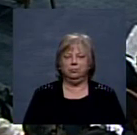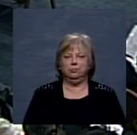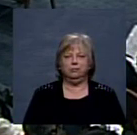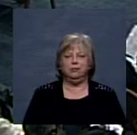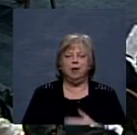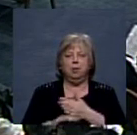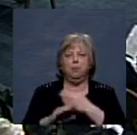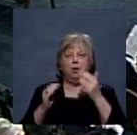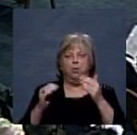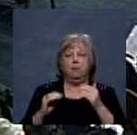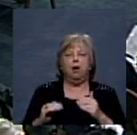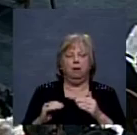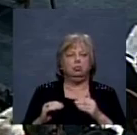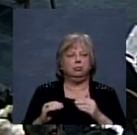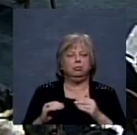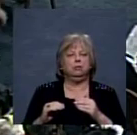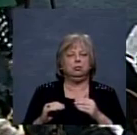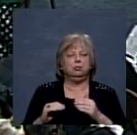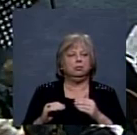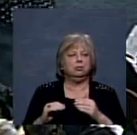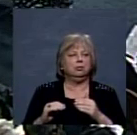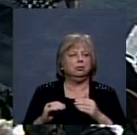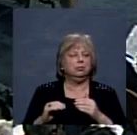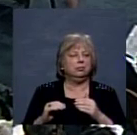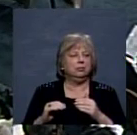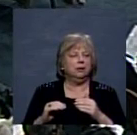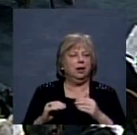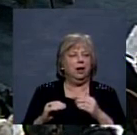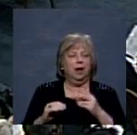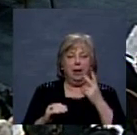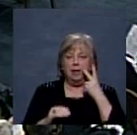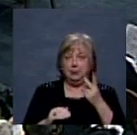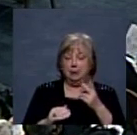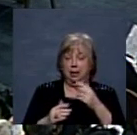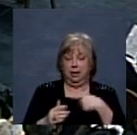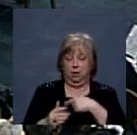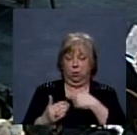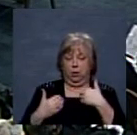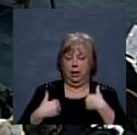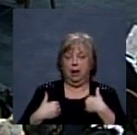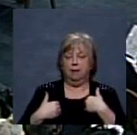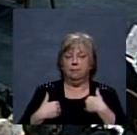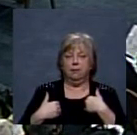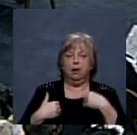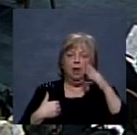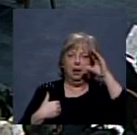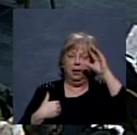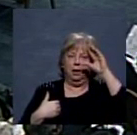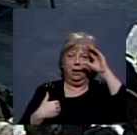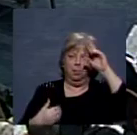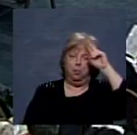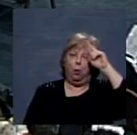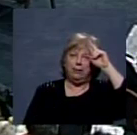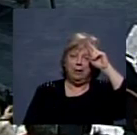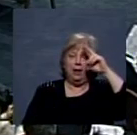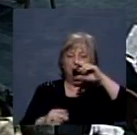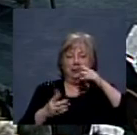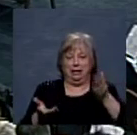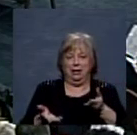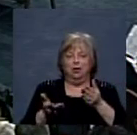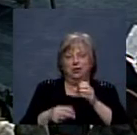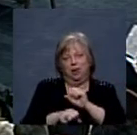Before we move on to the next citizen communication, I see that we have a Boy Scout in our midst who's working